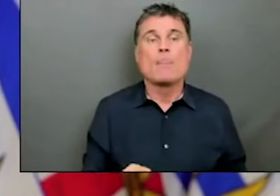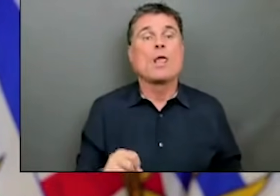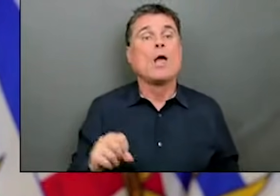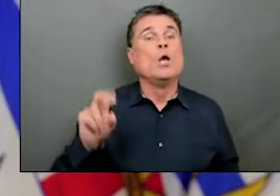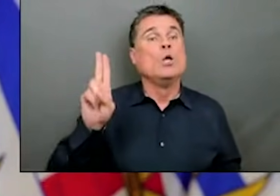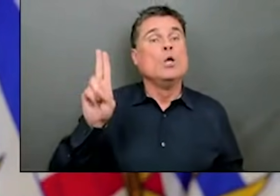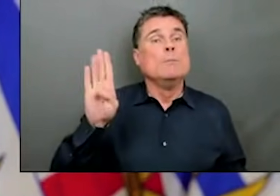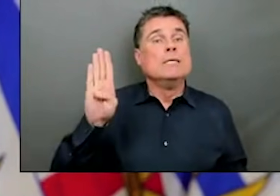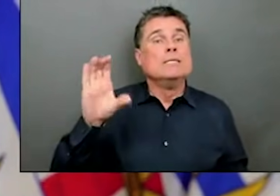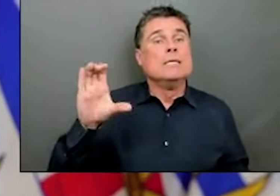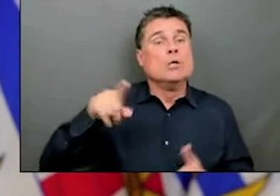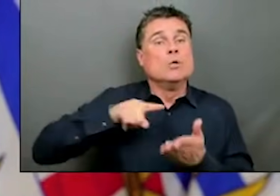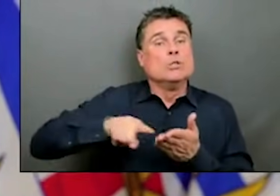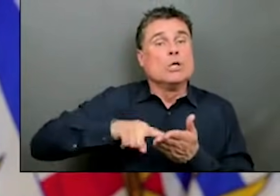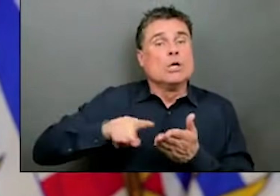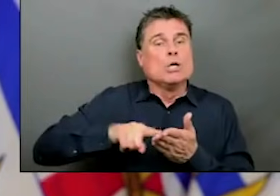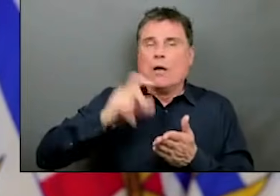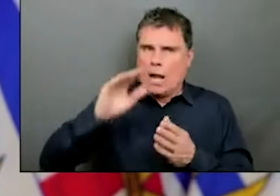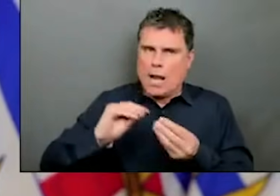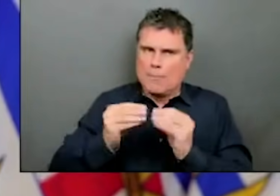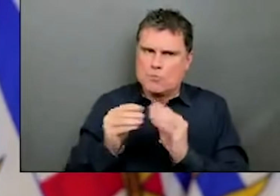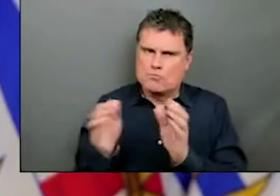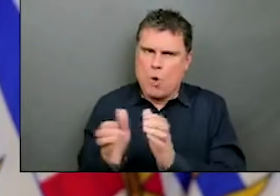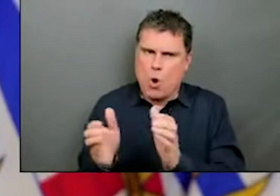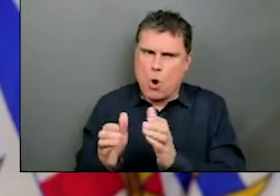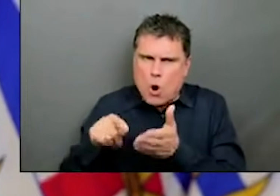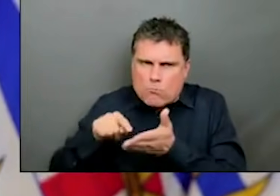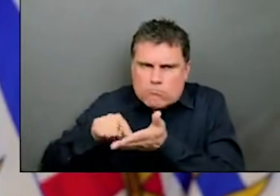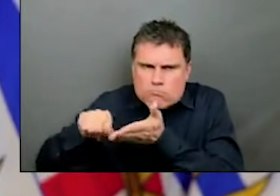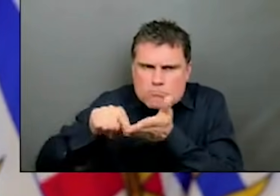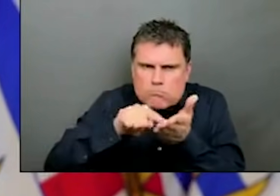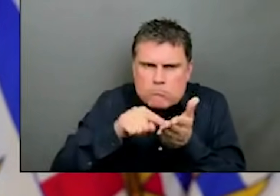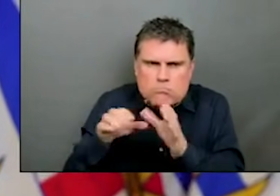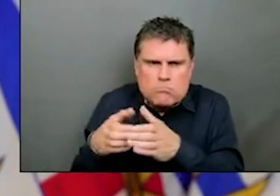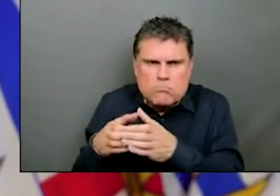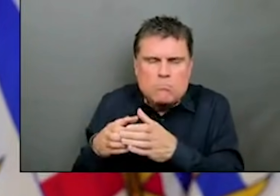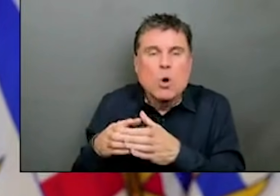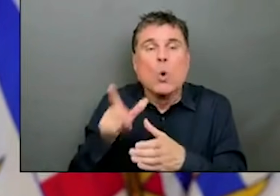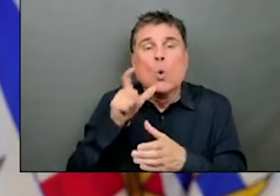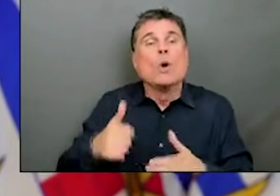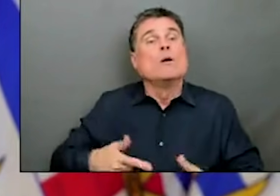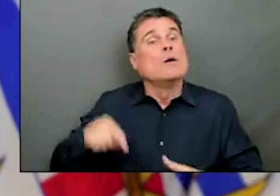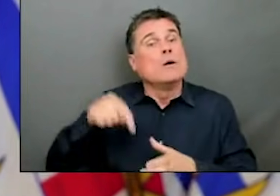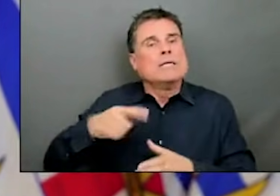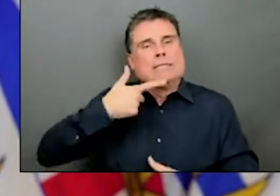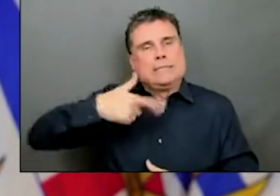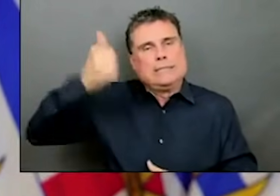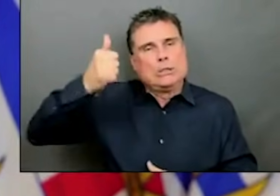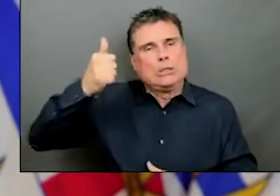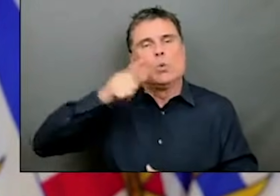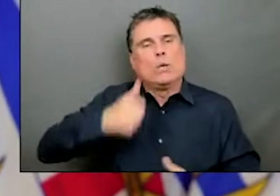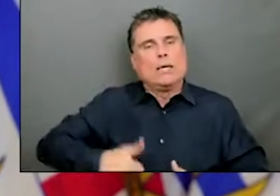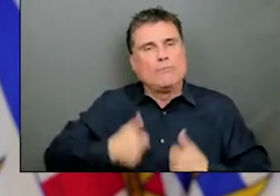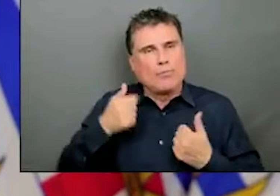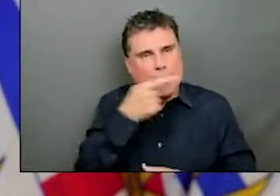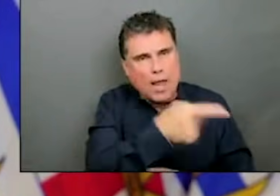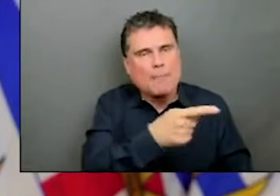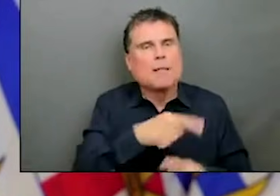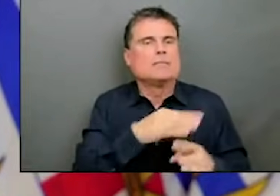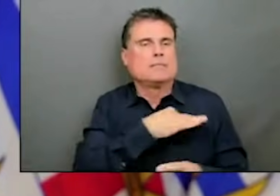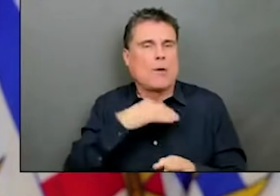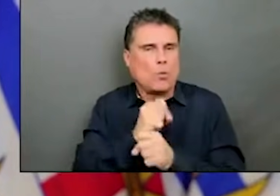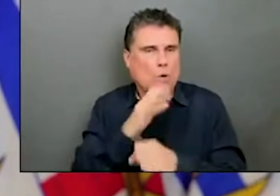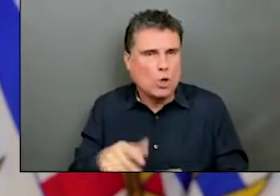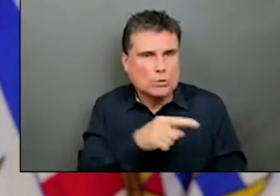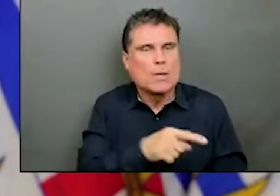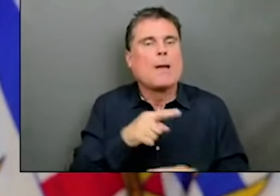people and looked at in long-term care, so both healthcare workers and residents, and it looked at antibody levels. And